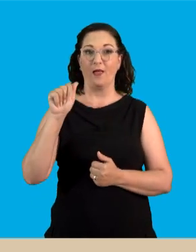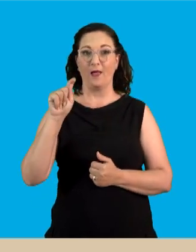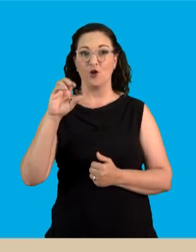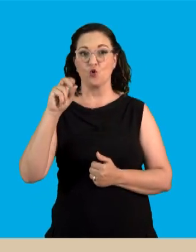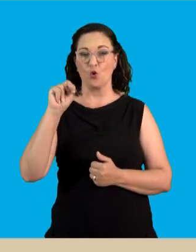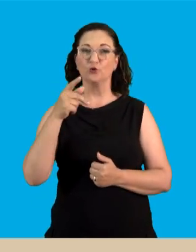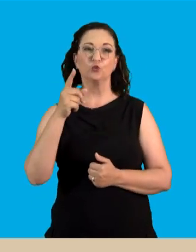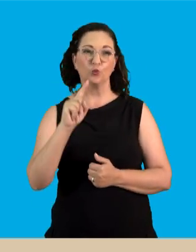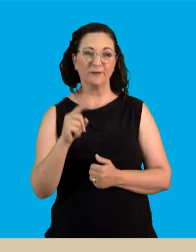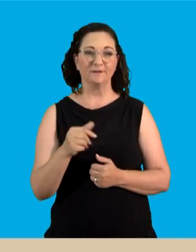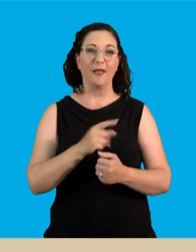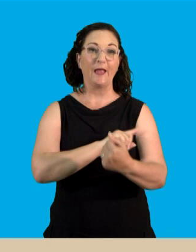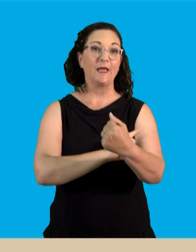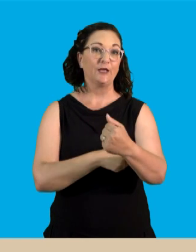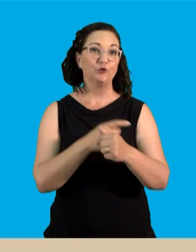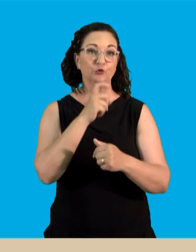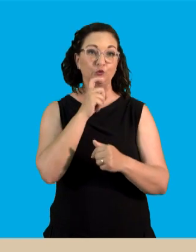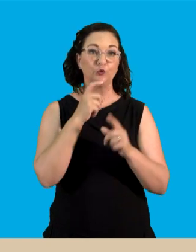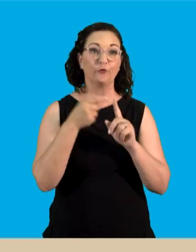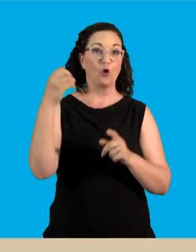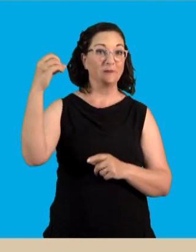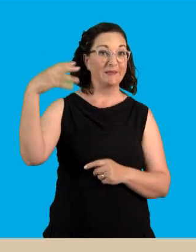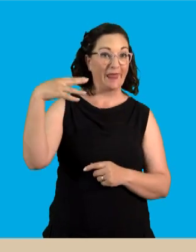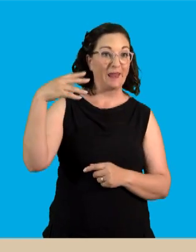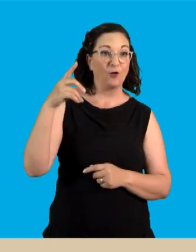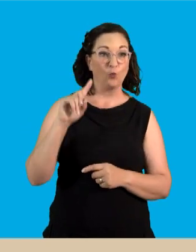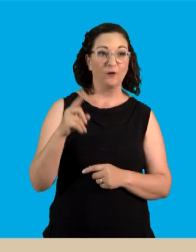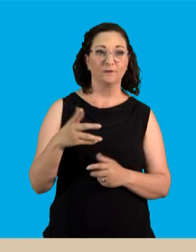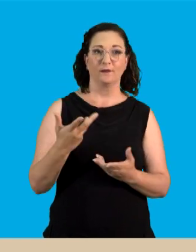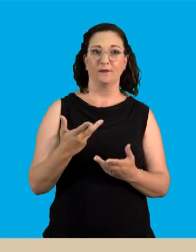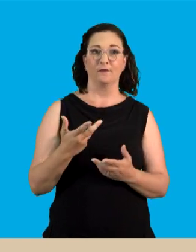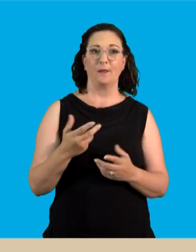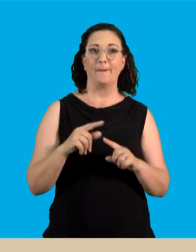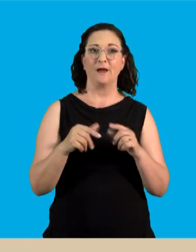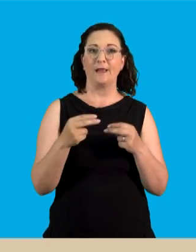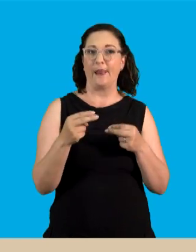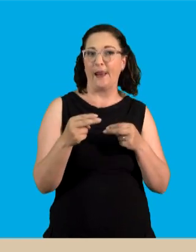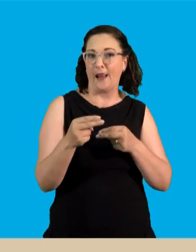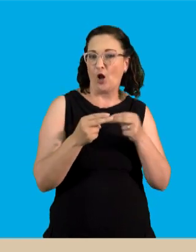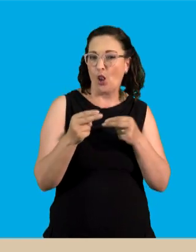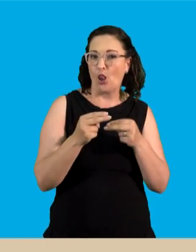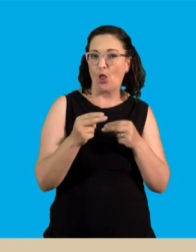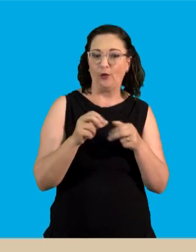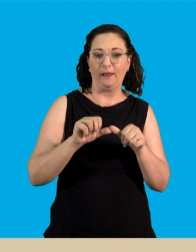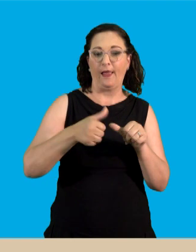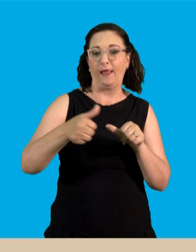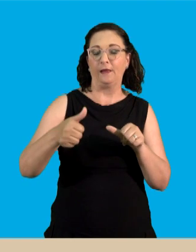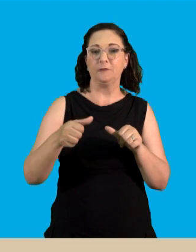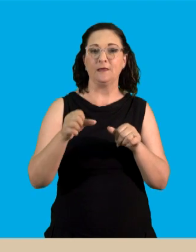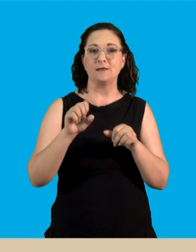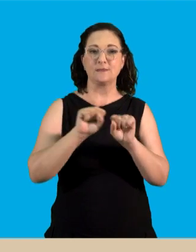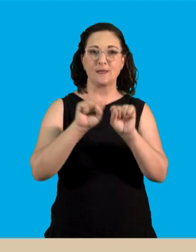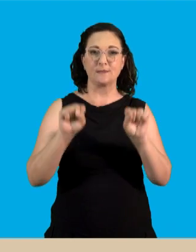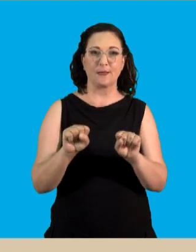how the energy from the sun is used, and name where the closest neighboring star system